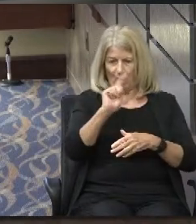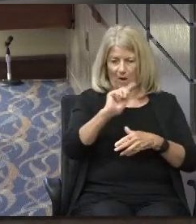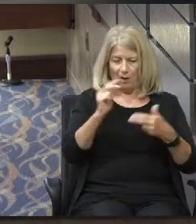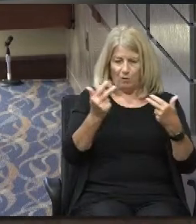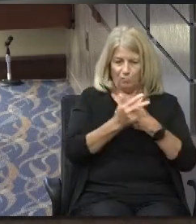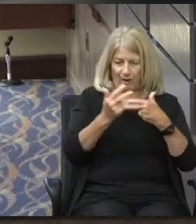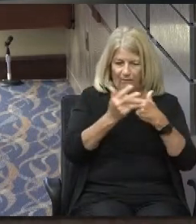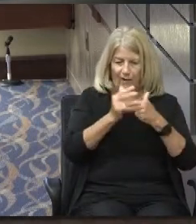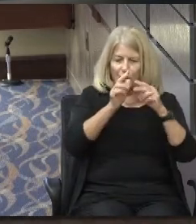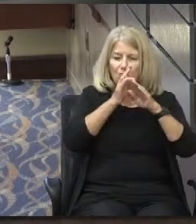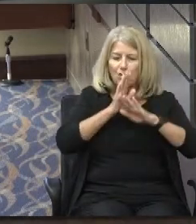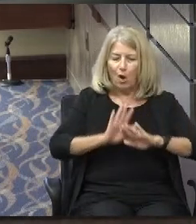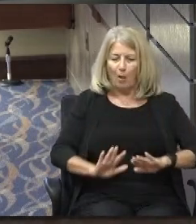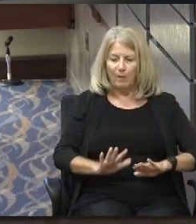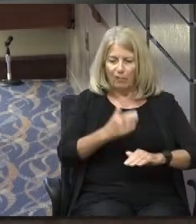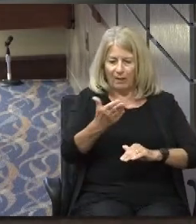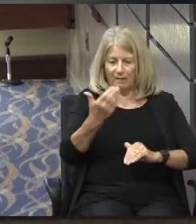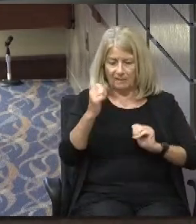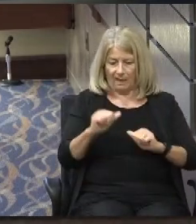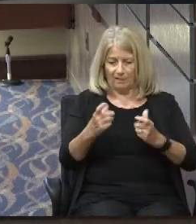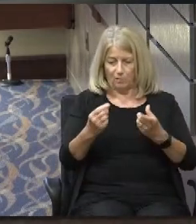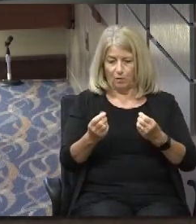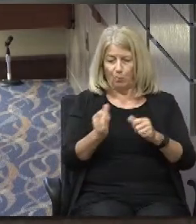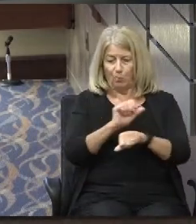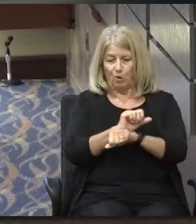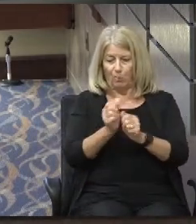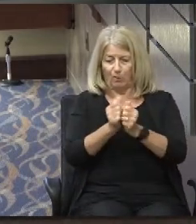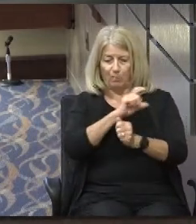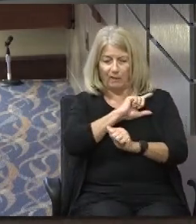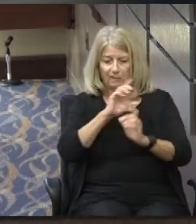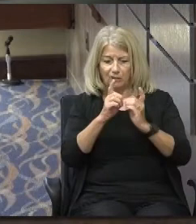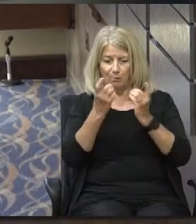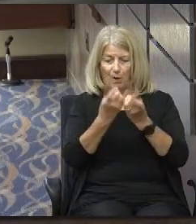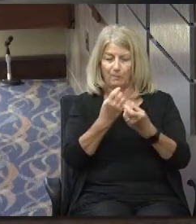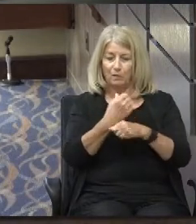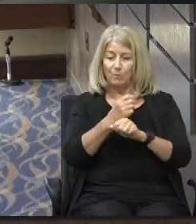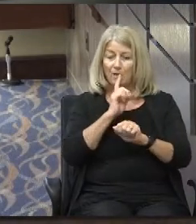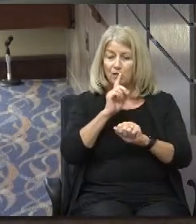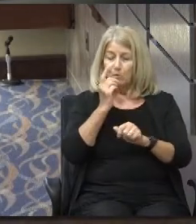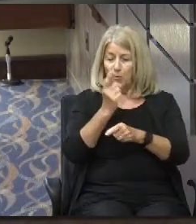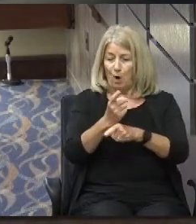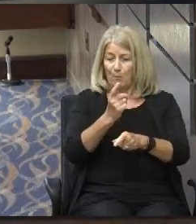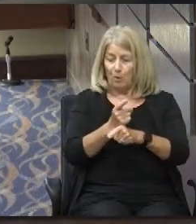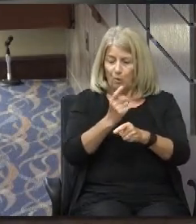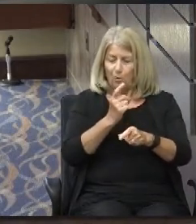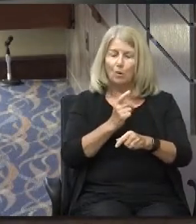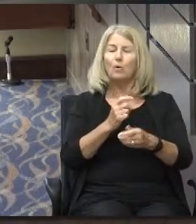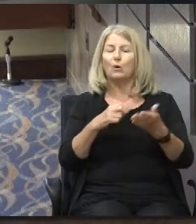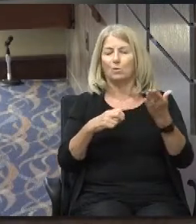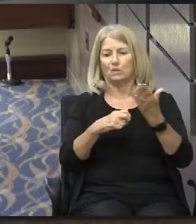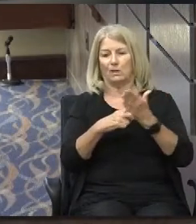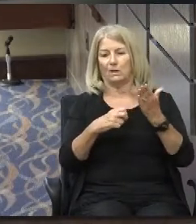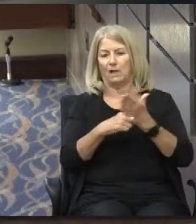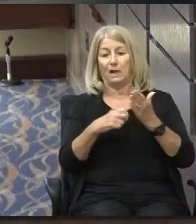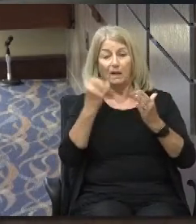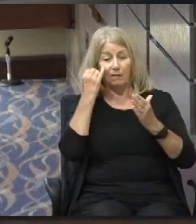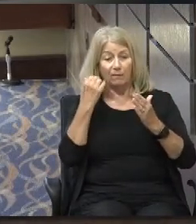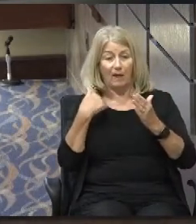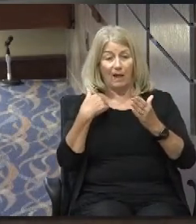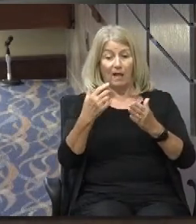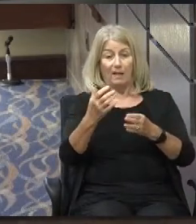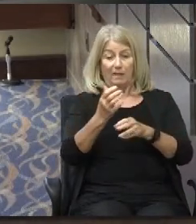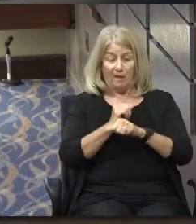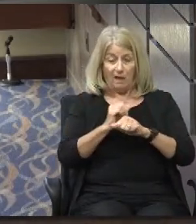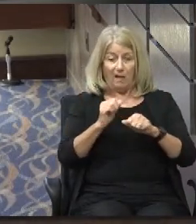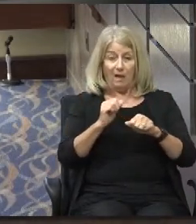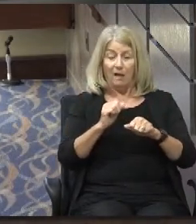do, working with our police department to make sure that there's proper enforcement through ticketing. If I got a speeding ticket on a